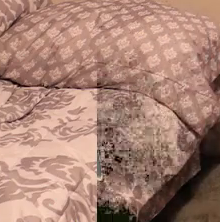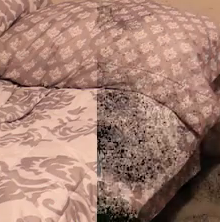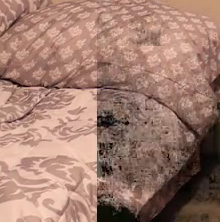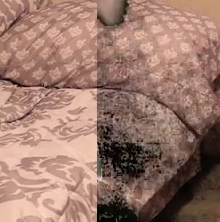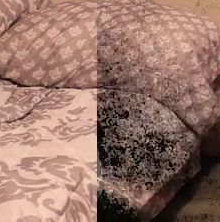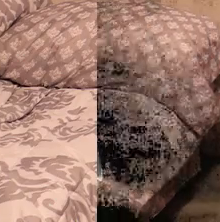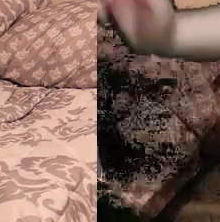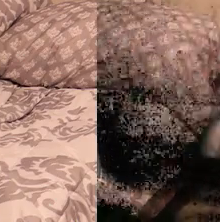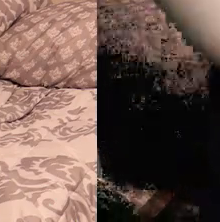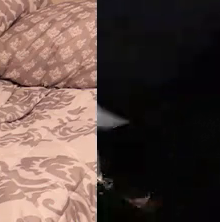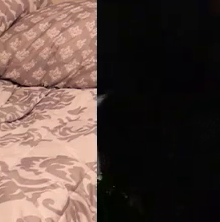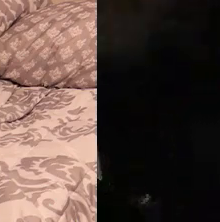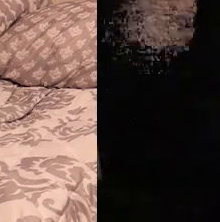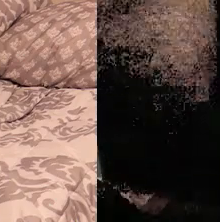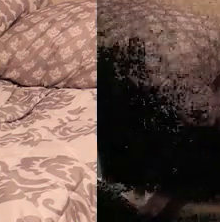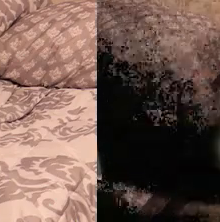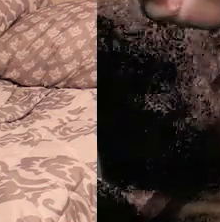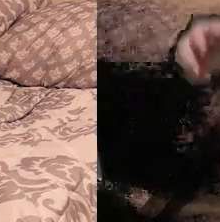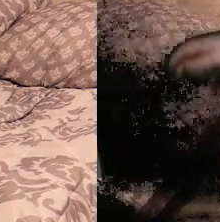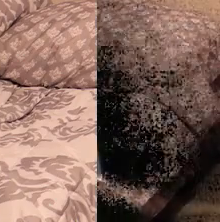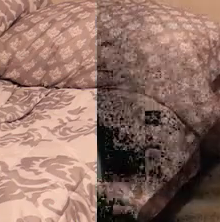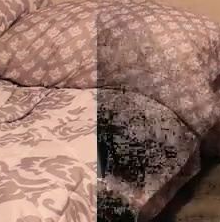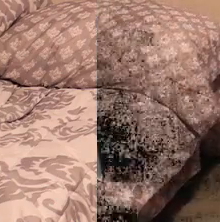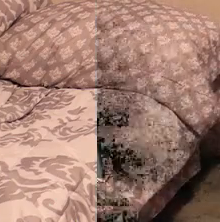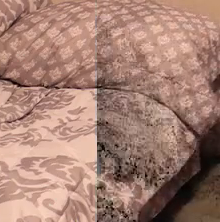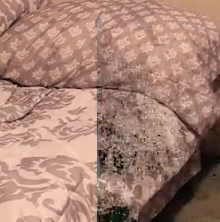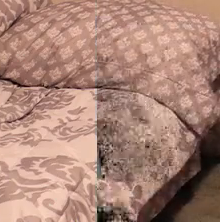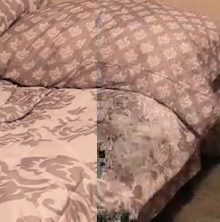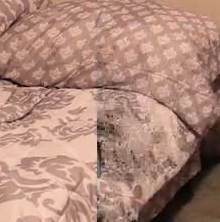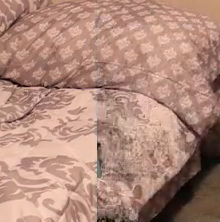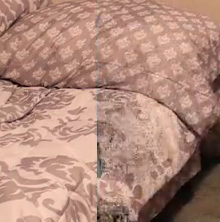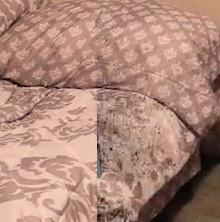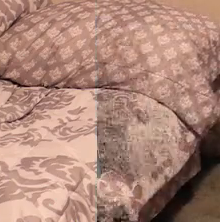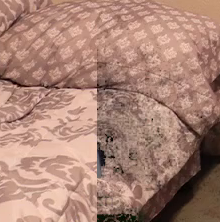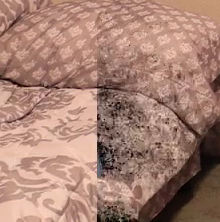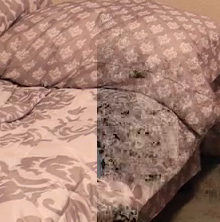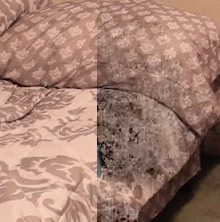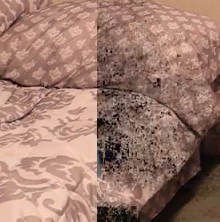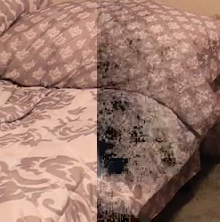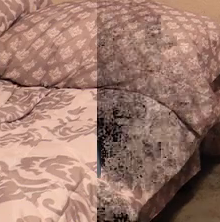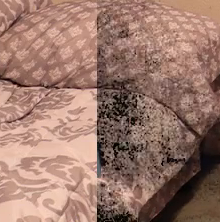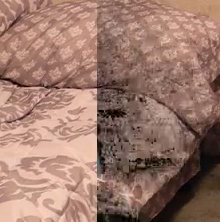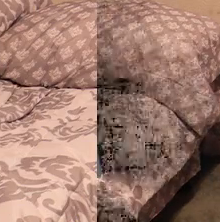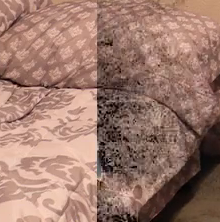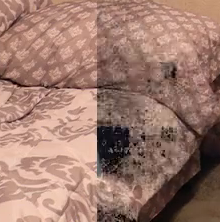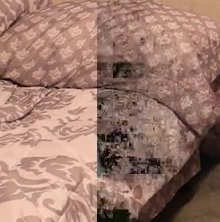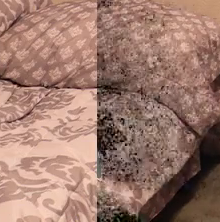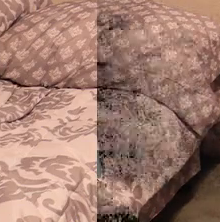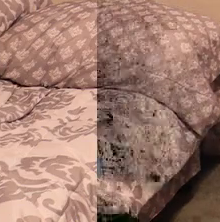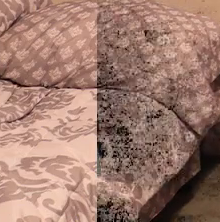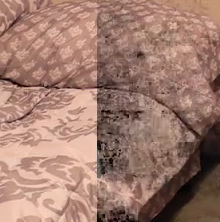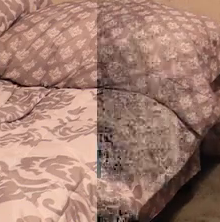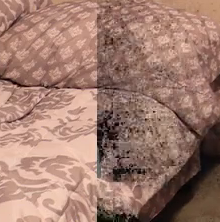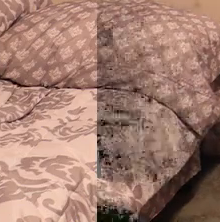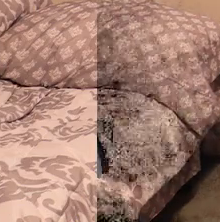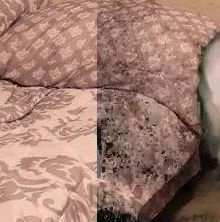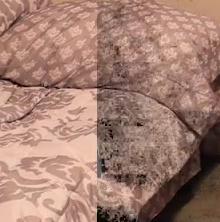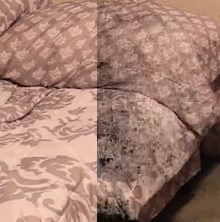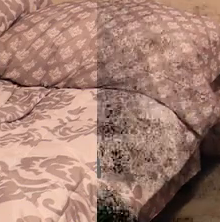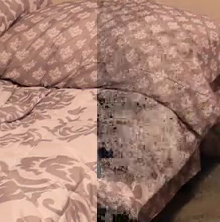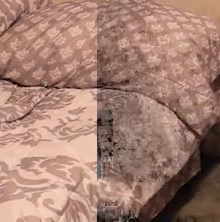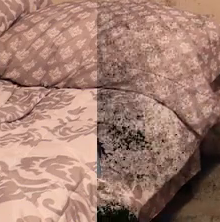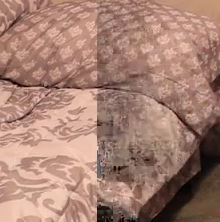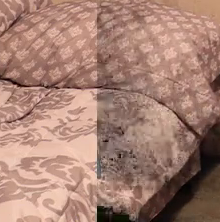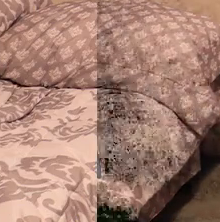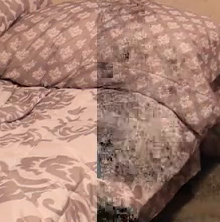stand still and I can just la-di-da-di-da whenever I want. Okay, guys, I really need to stop. I don't know what's